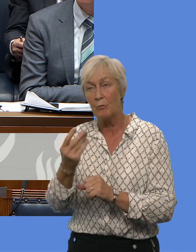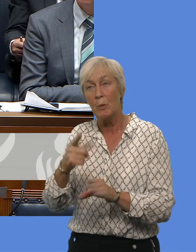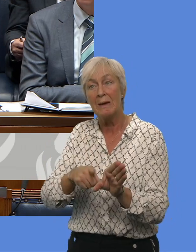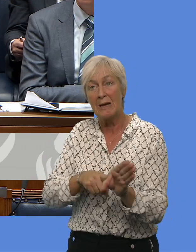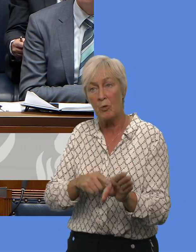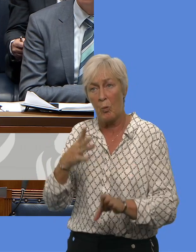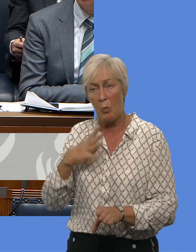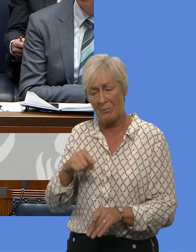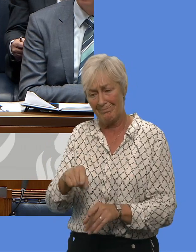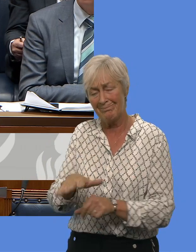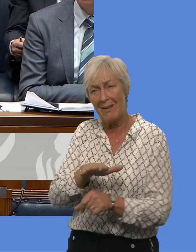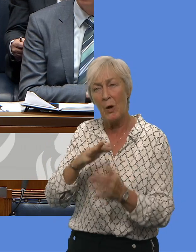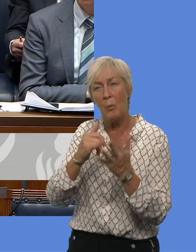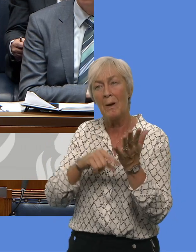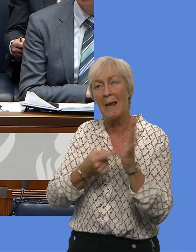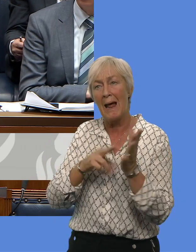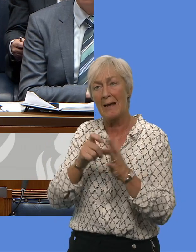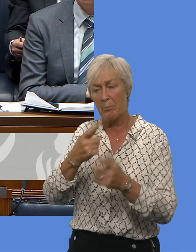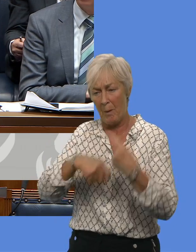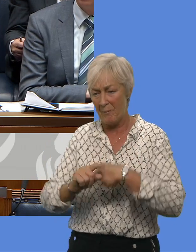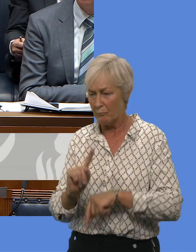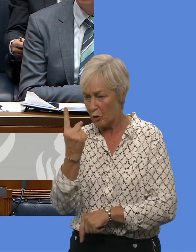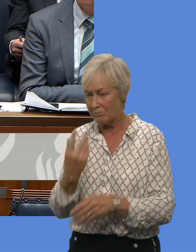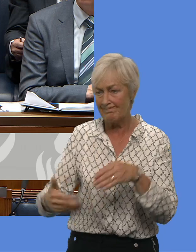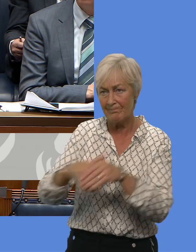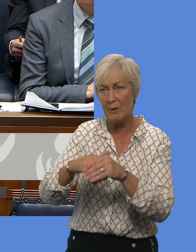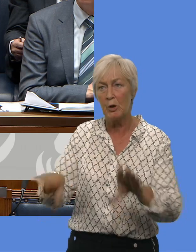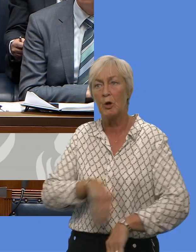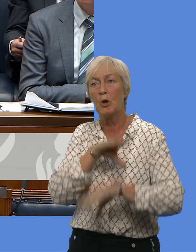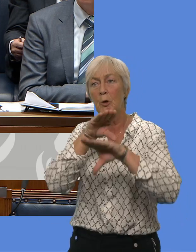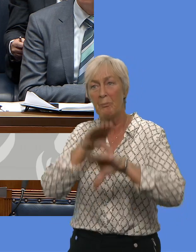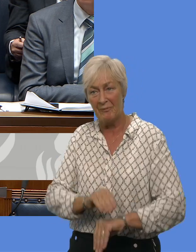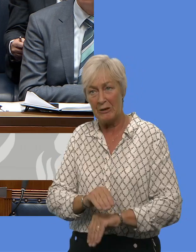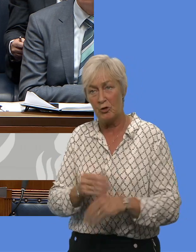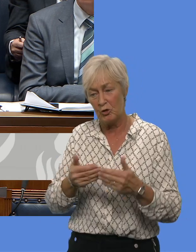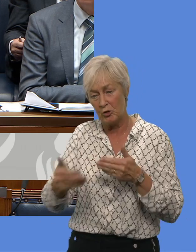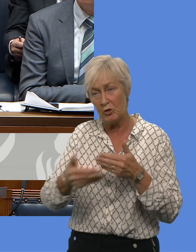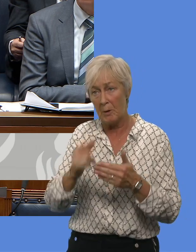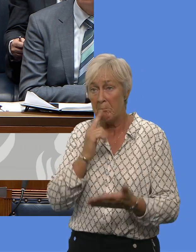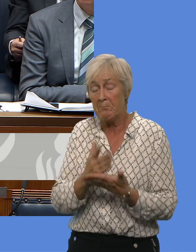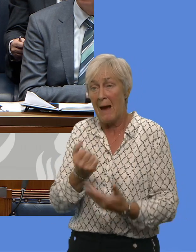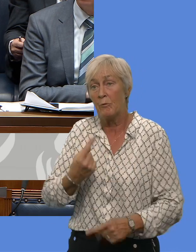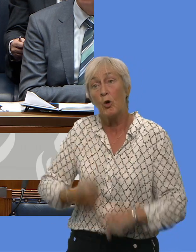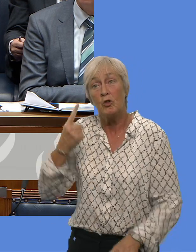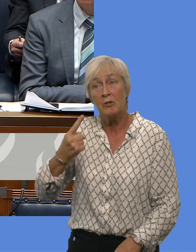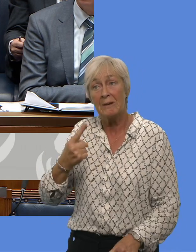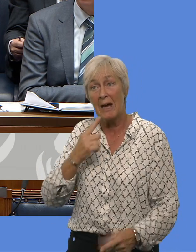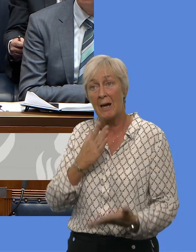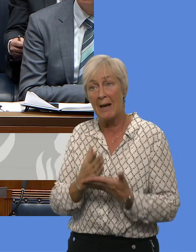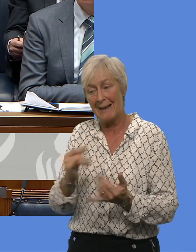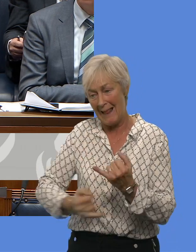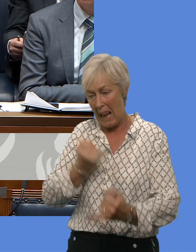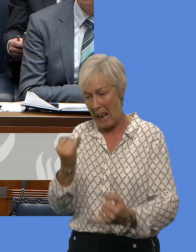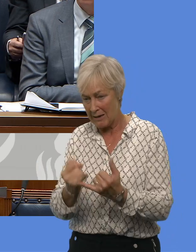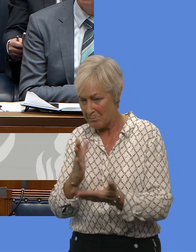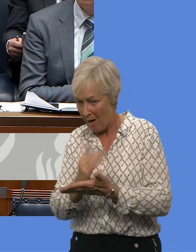we want Westlands to be part of that first cohort and to be completed by that date. So I think there is an urgency now. It is in the last